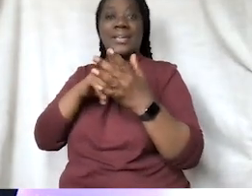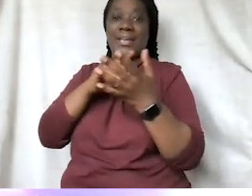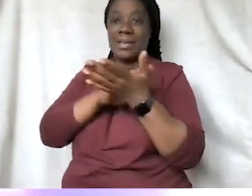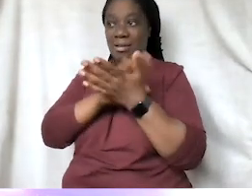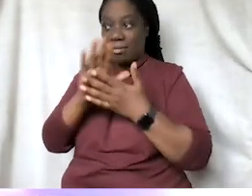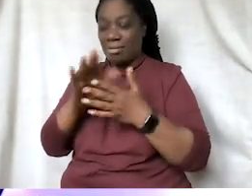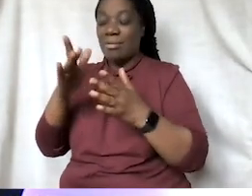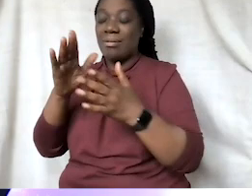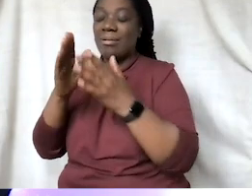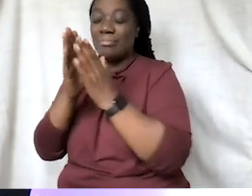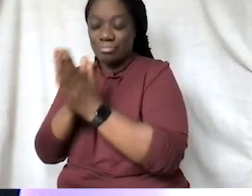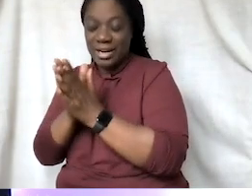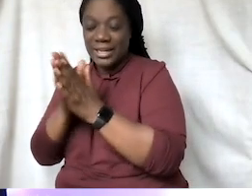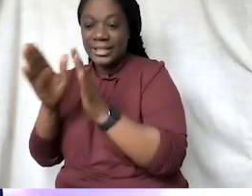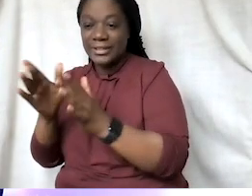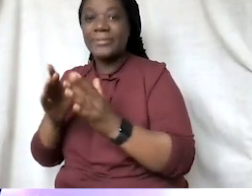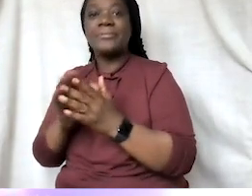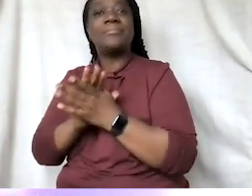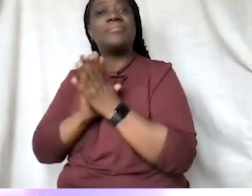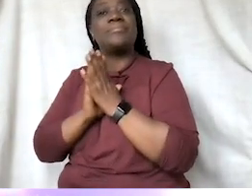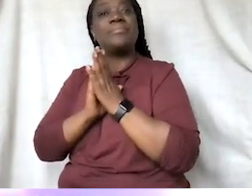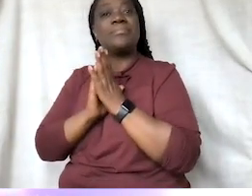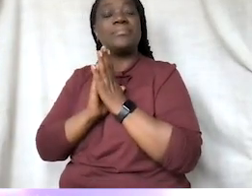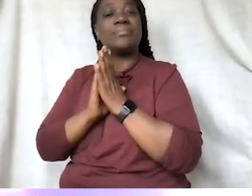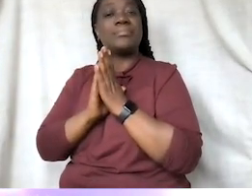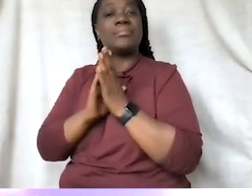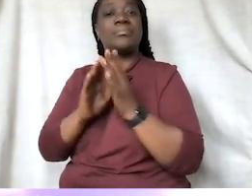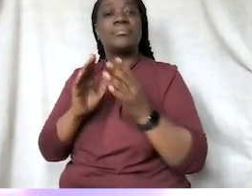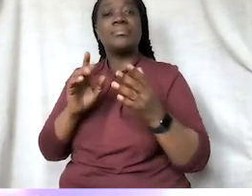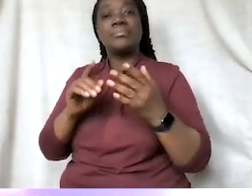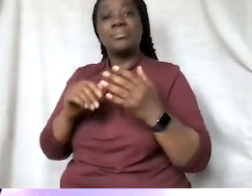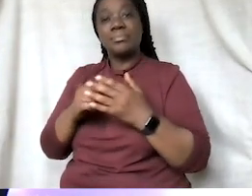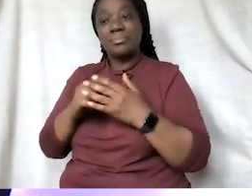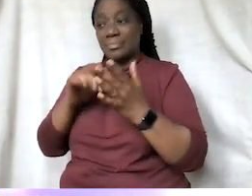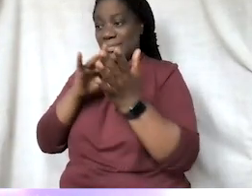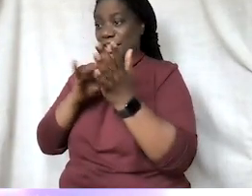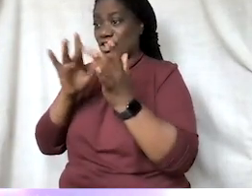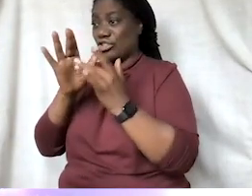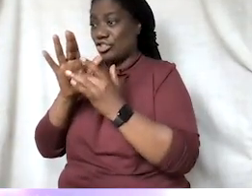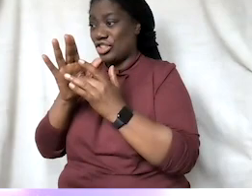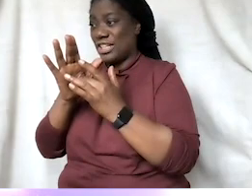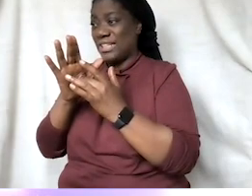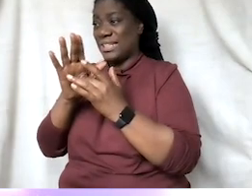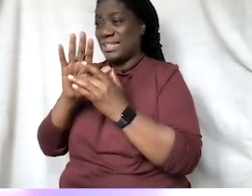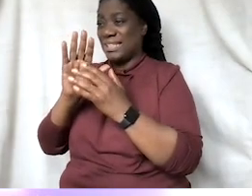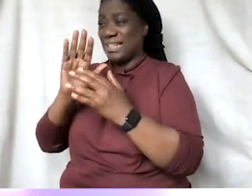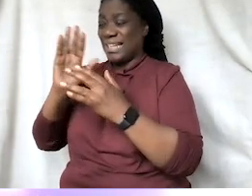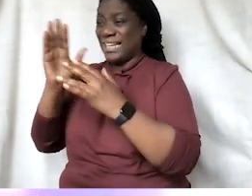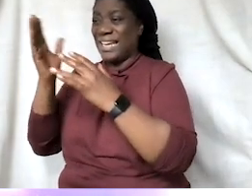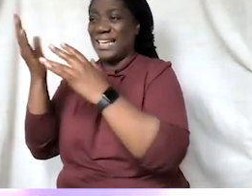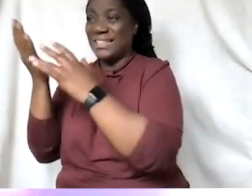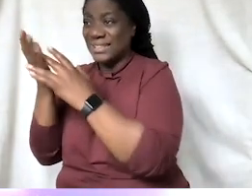for Judah in Jeremiah chapter 7, verse 16. Jesus intercede